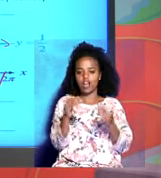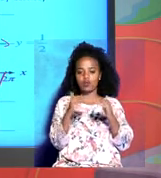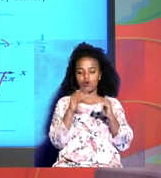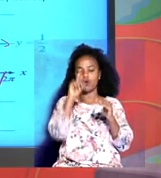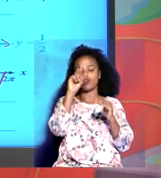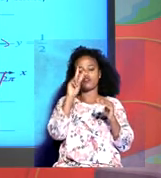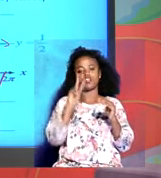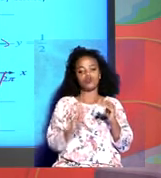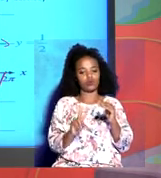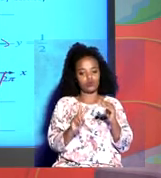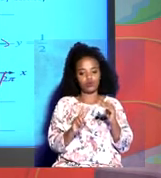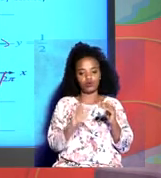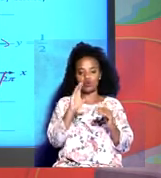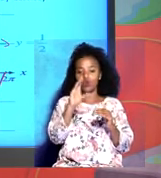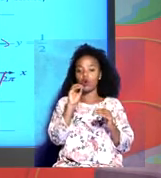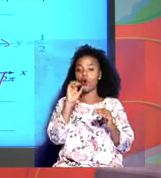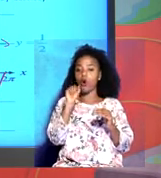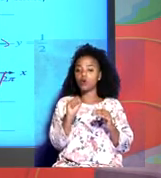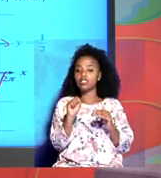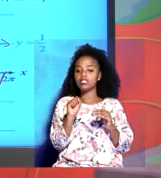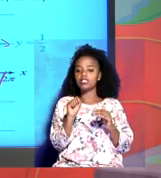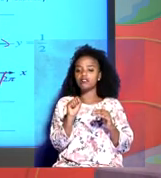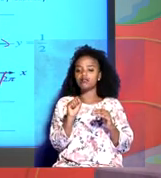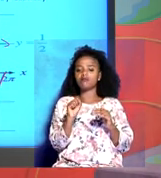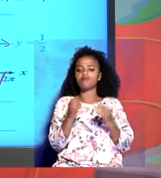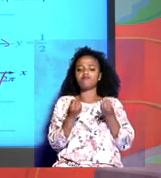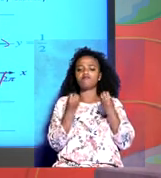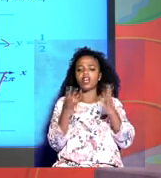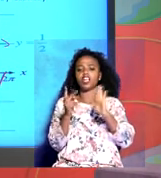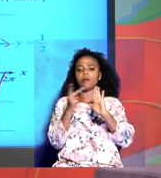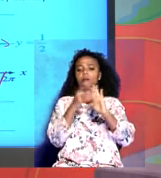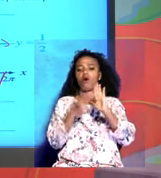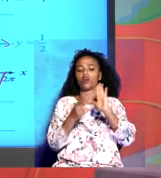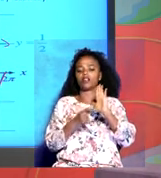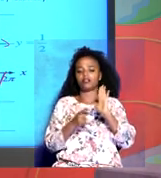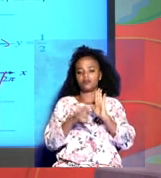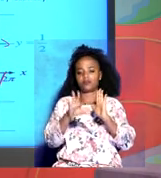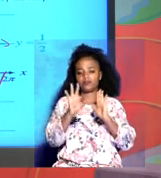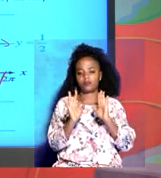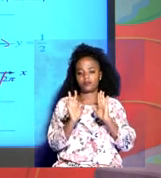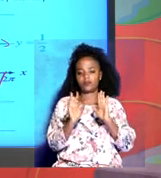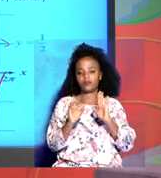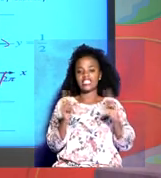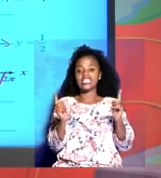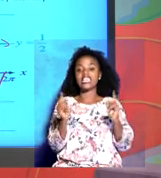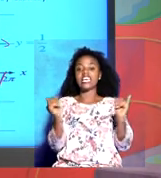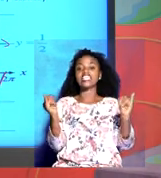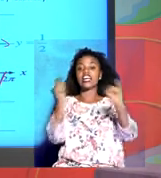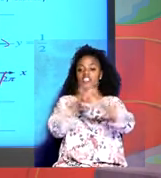2 cross infinitely many points. Here, their intersection,